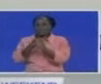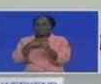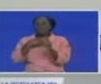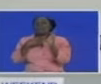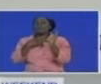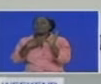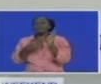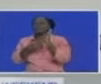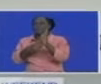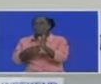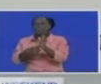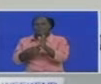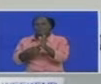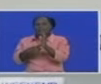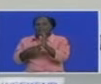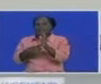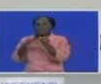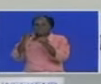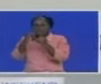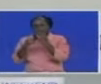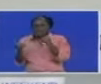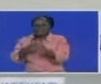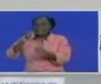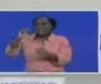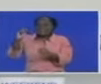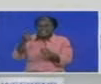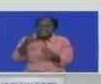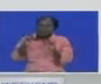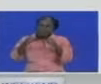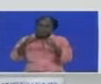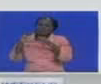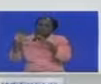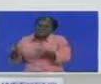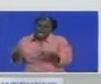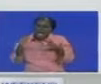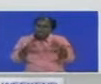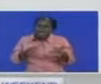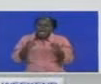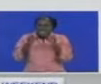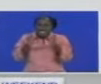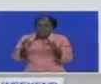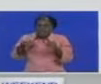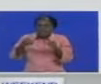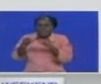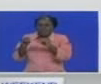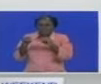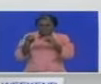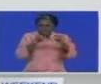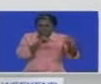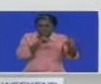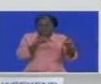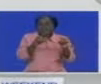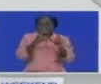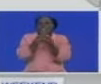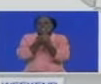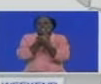did a little earlier. Mm-hmm. And at the end of the day, is the Kenyan likely to suffer if we have a shift in our diplomacy, in the